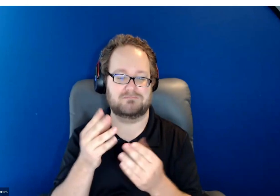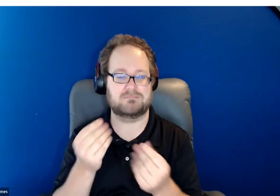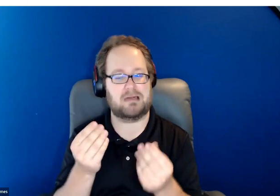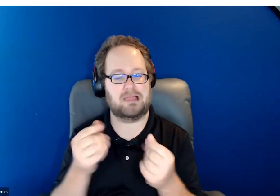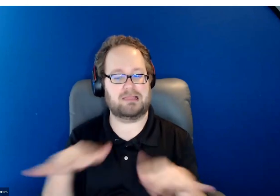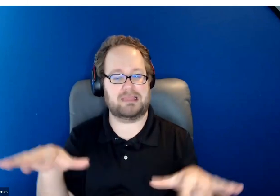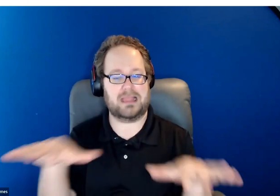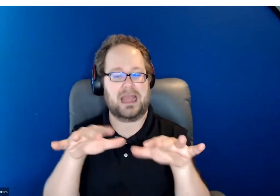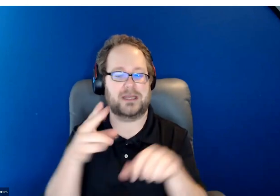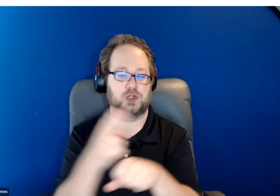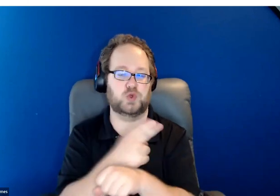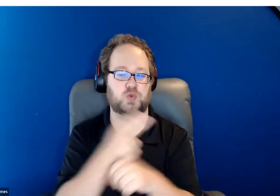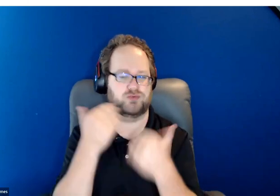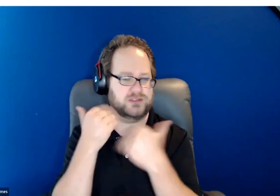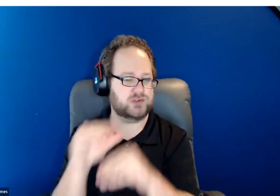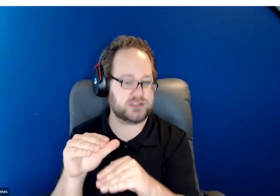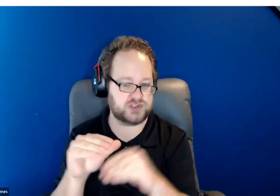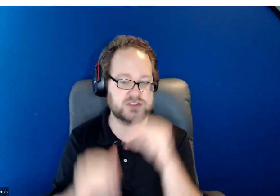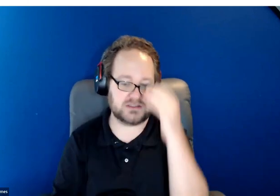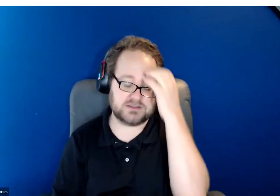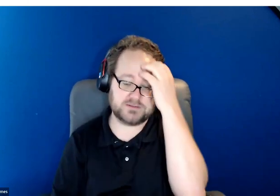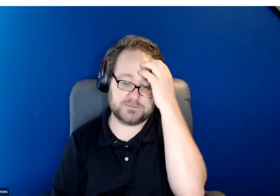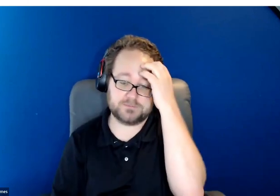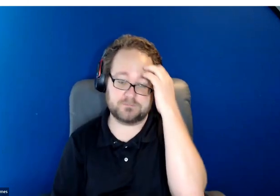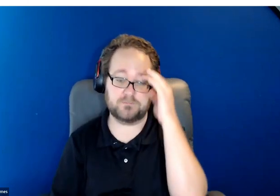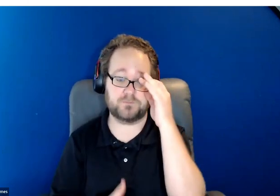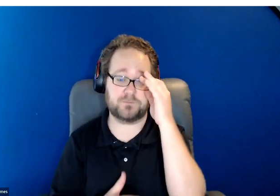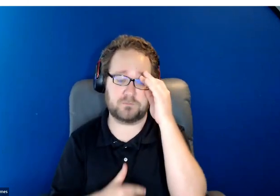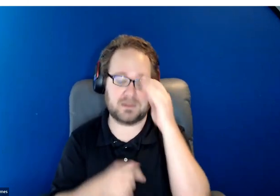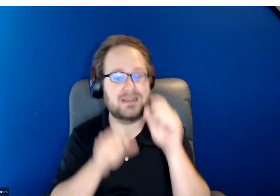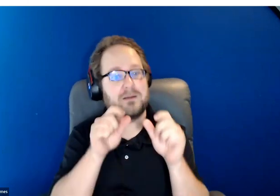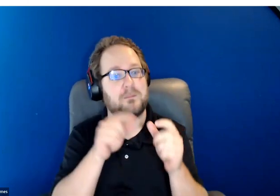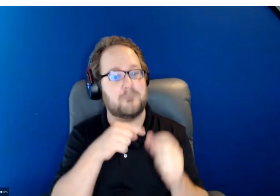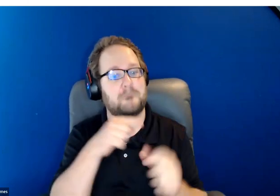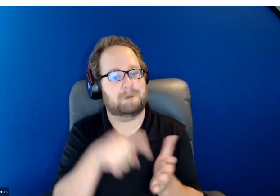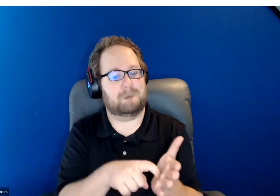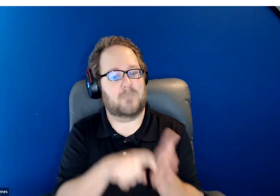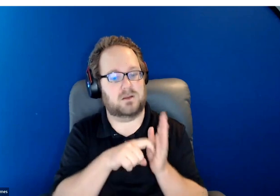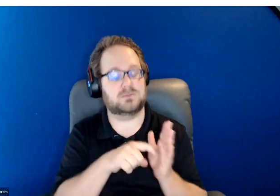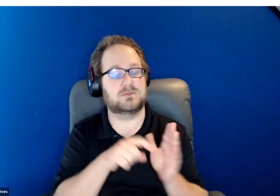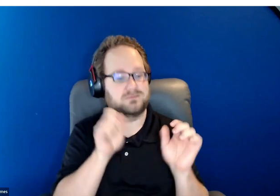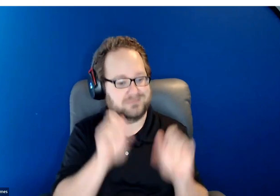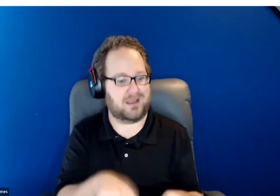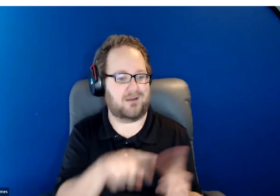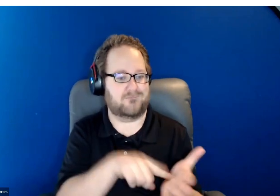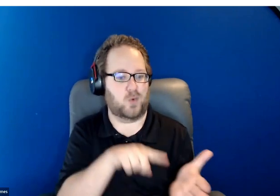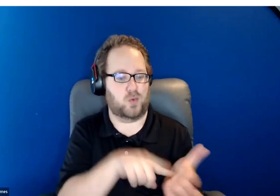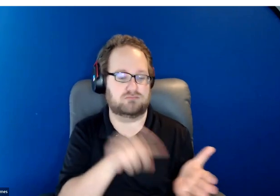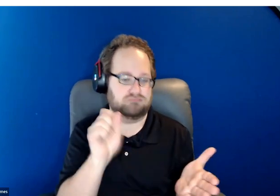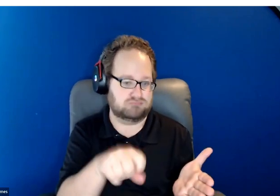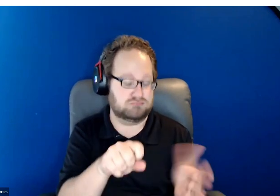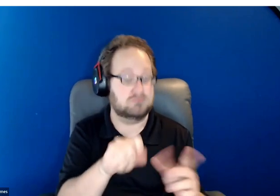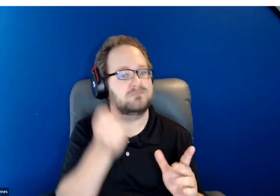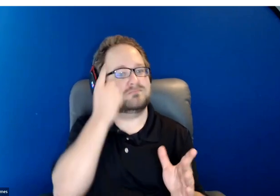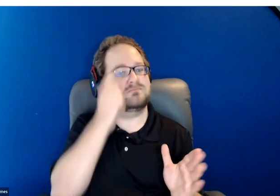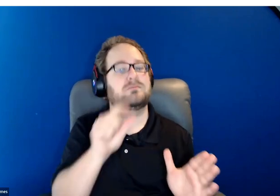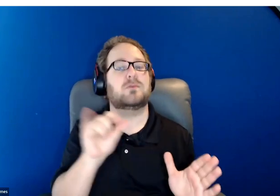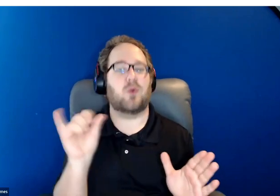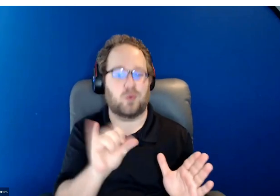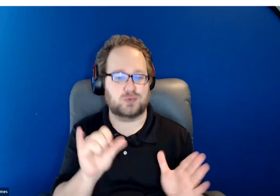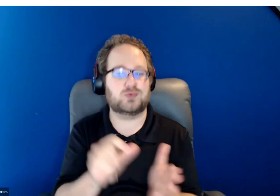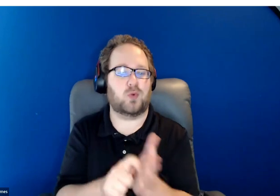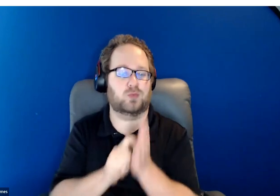do we need affordable housing, but we also need the housing to be high quality and accessible for individuals with functional limitations.